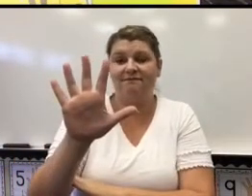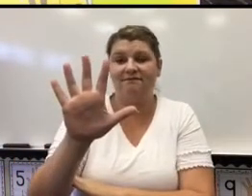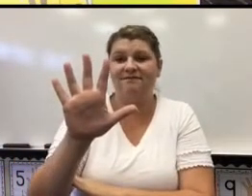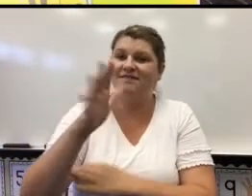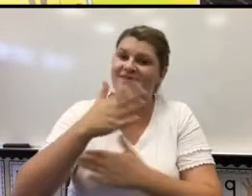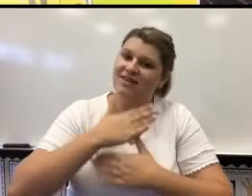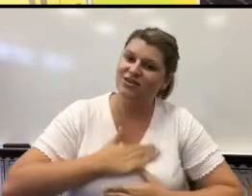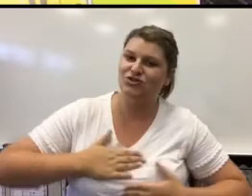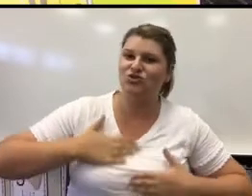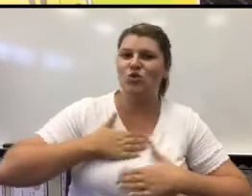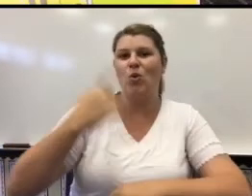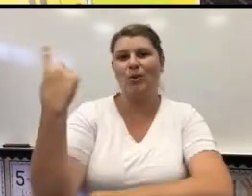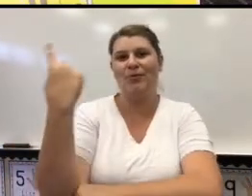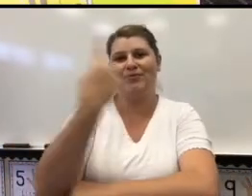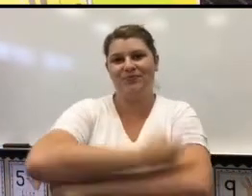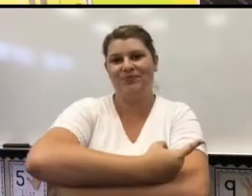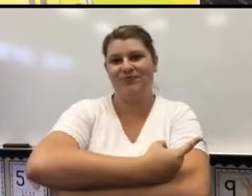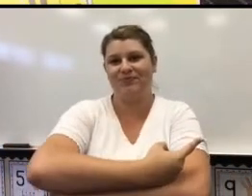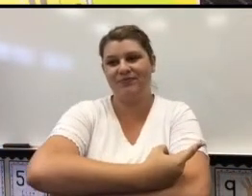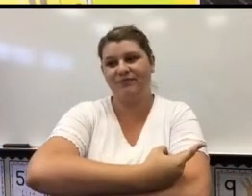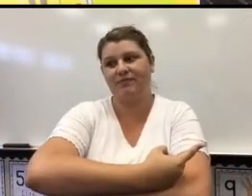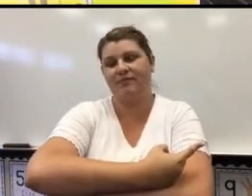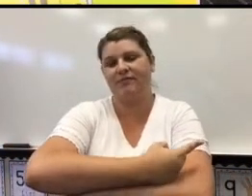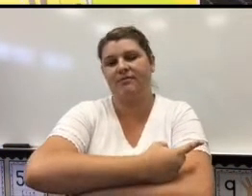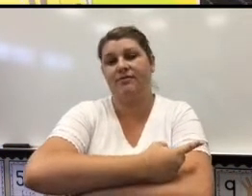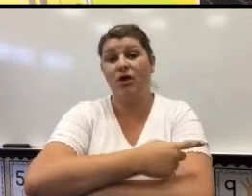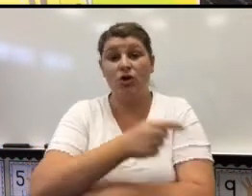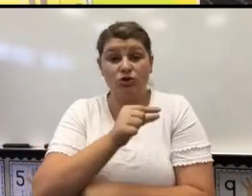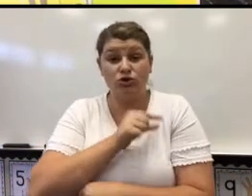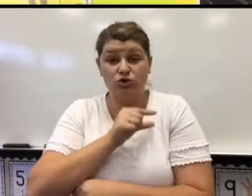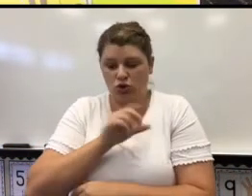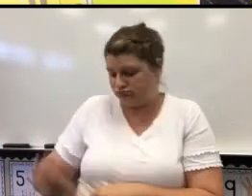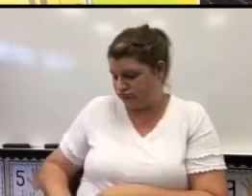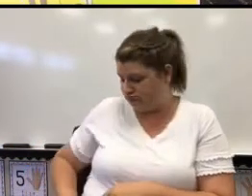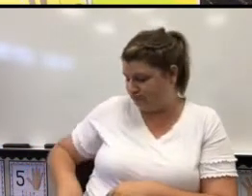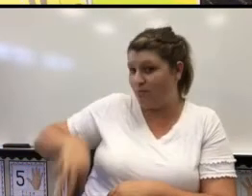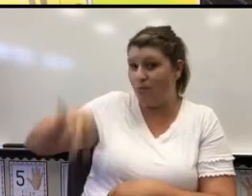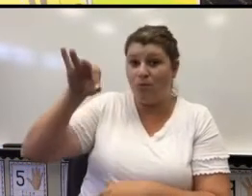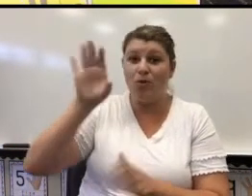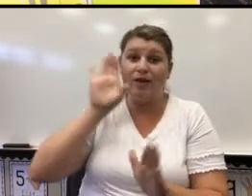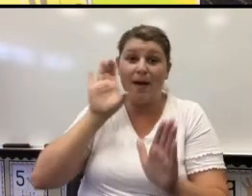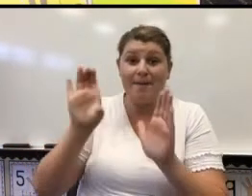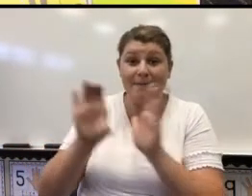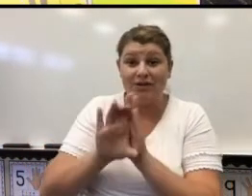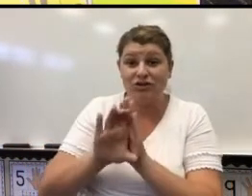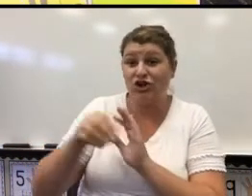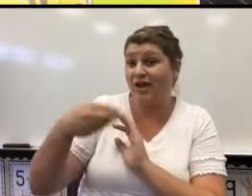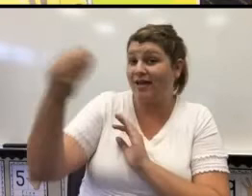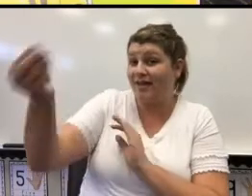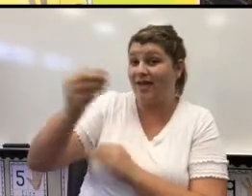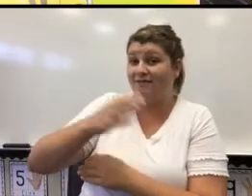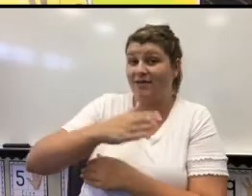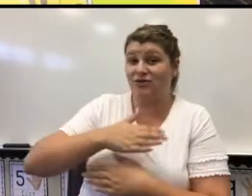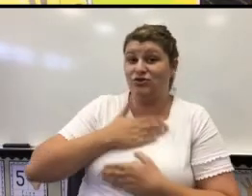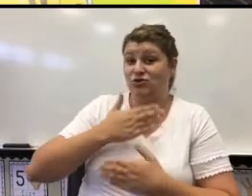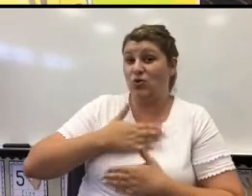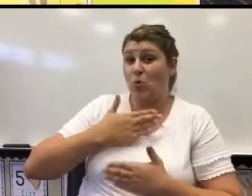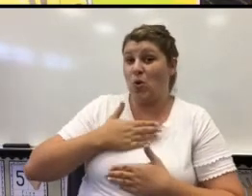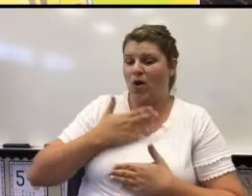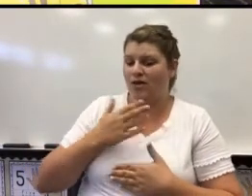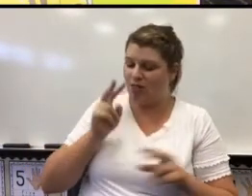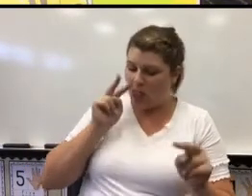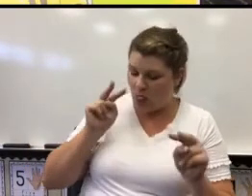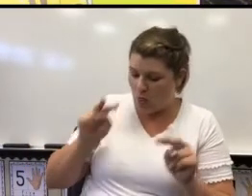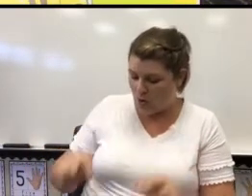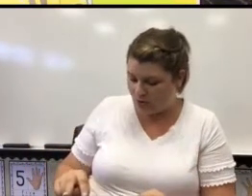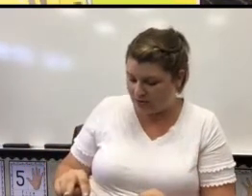a whole lot more. Rule 5. Enjoy the ride. George then pulled out a picture he